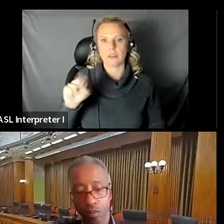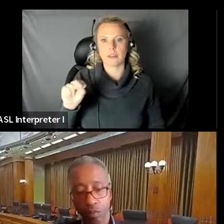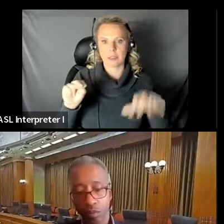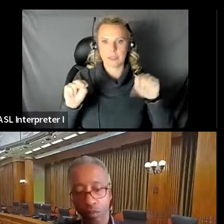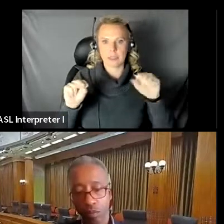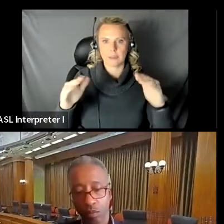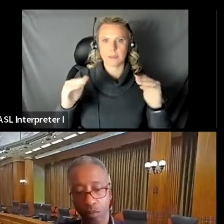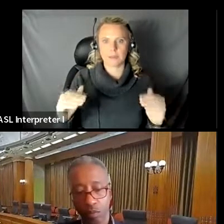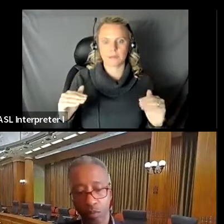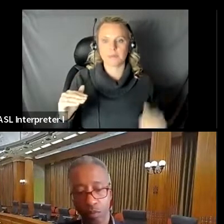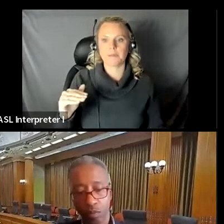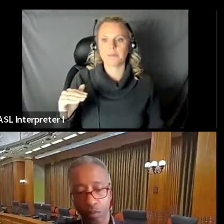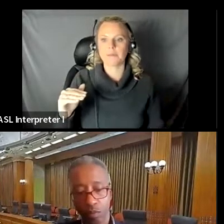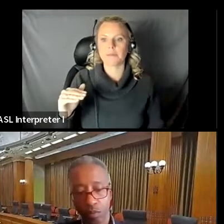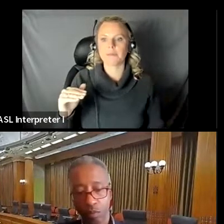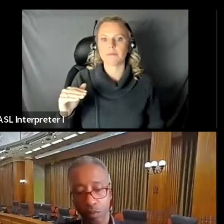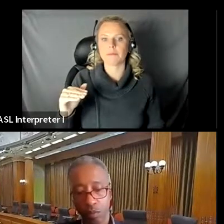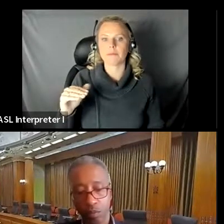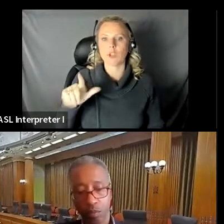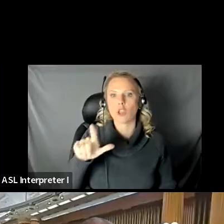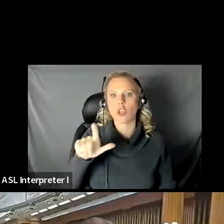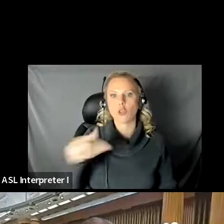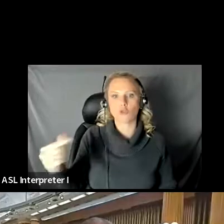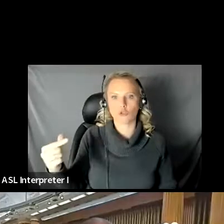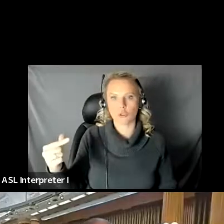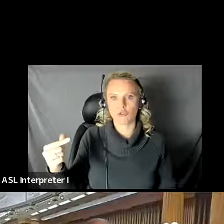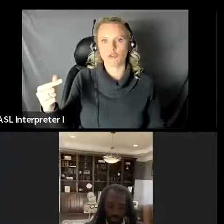Yes. Councilmember Henderson votes yes. Councilmember Lewis George.